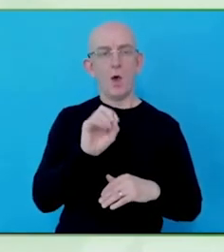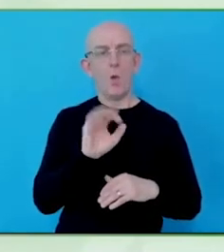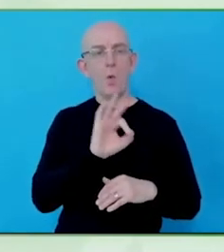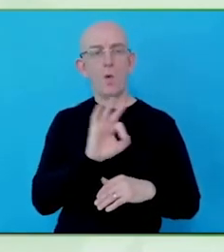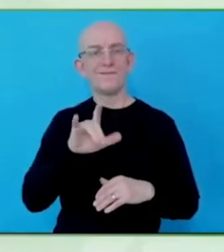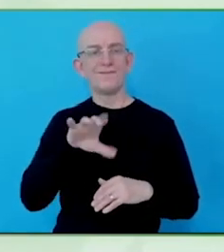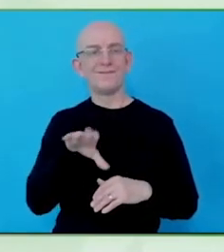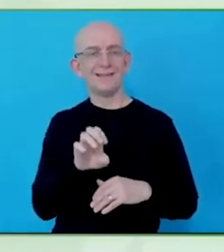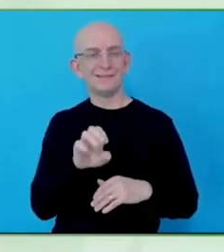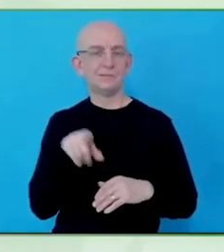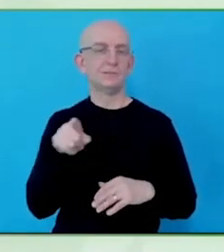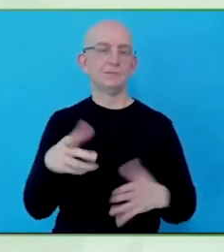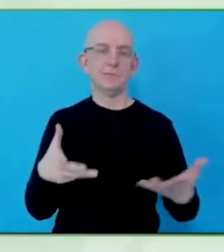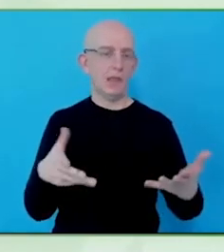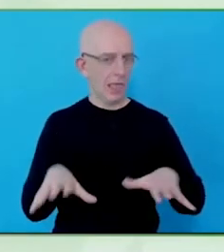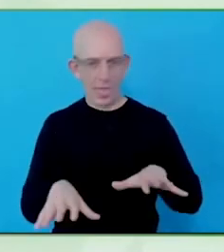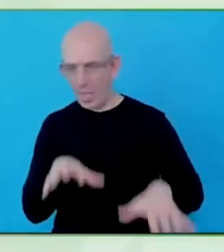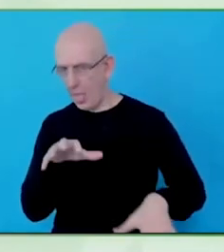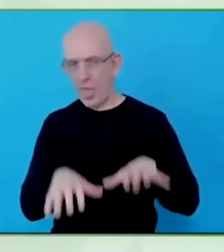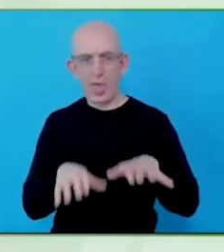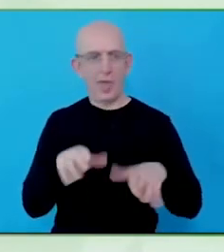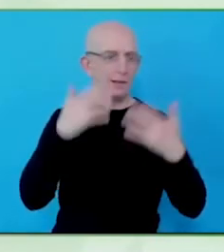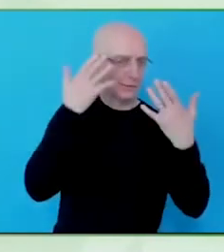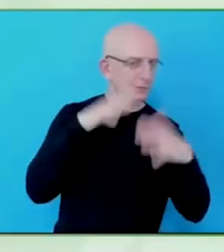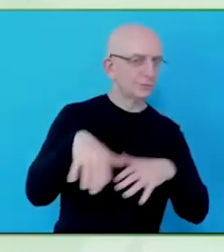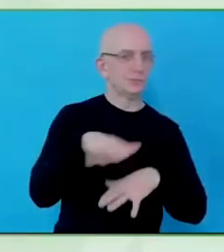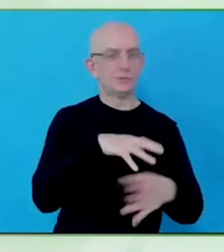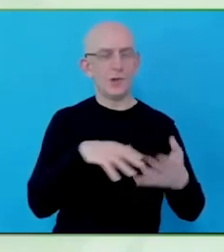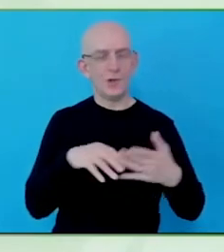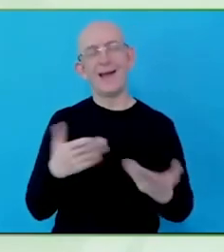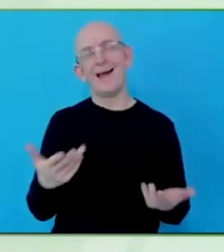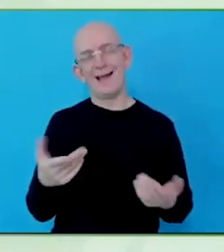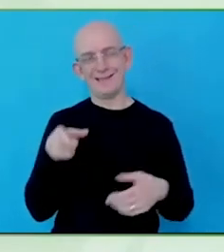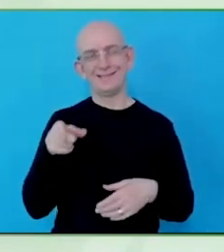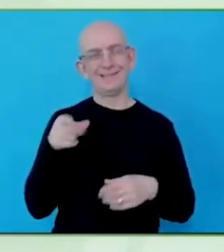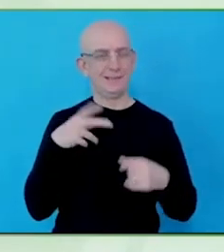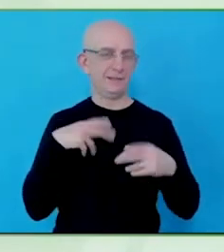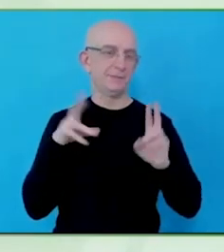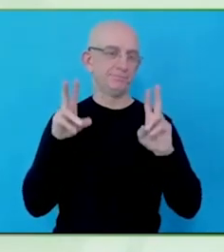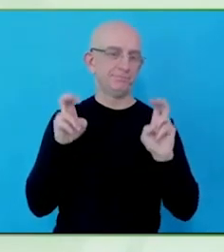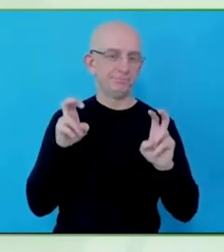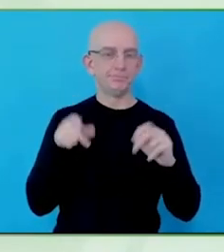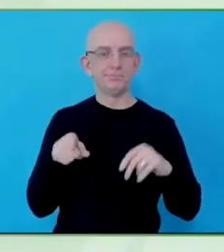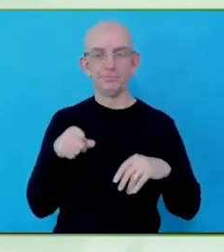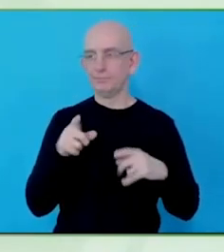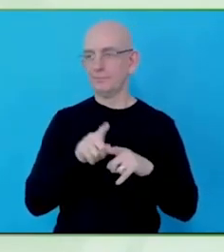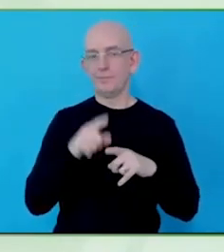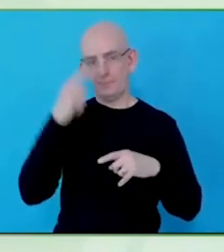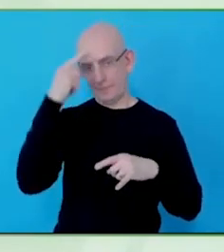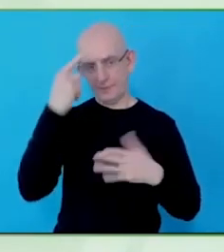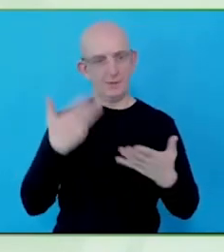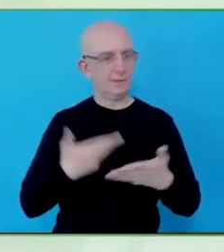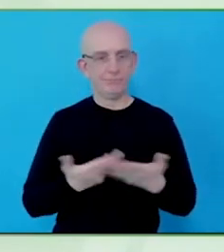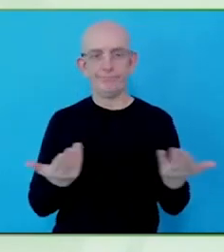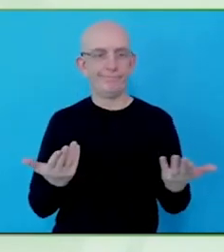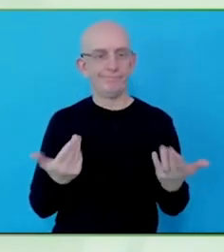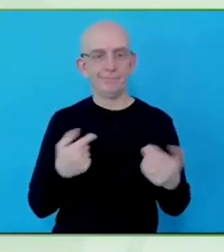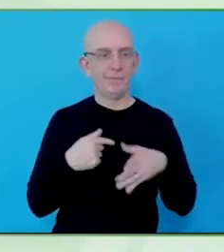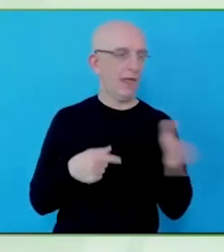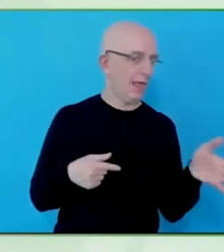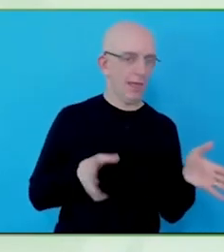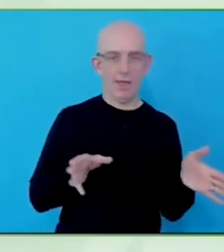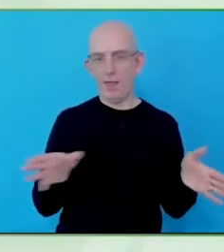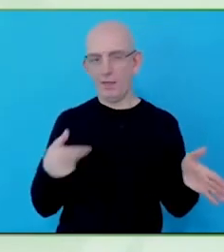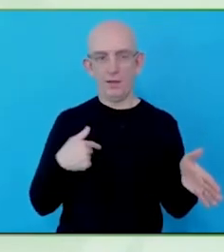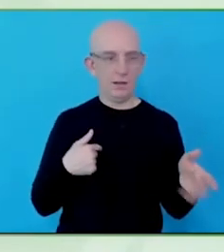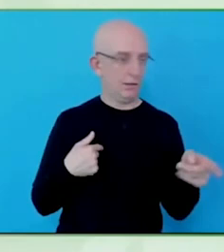Make it accessible." But the middle manager has a very limited scope. He gets constantly changing branding, constantly changing digital assets.